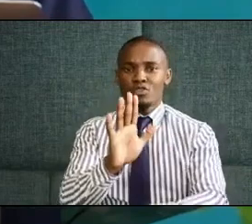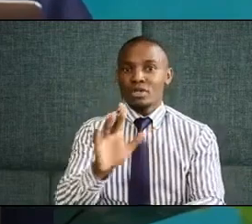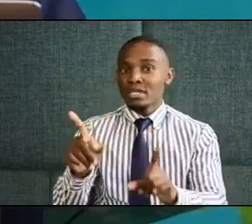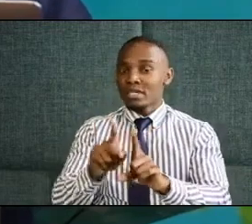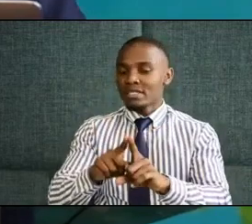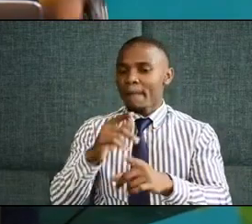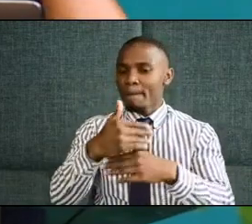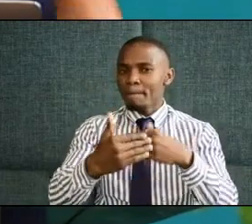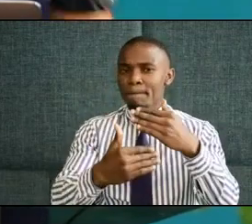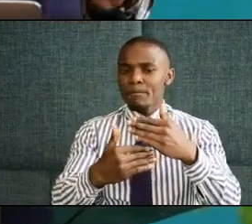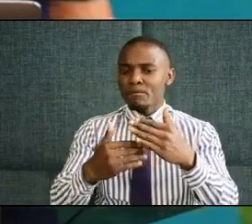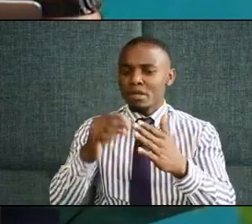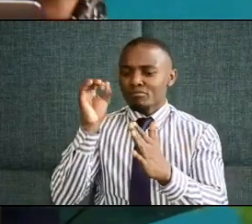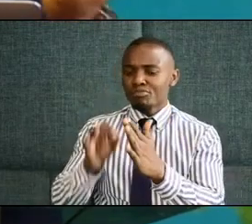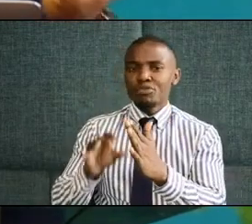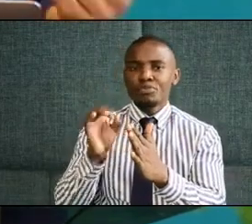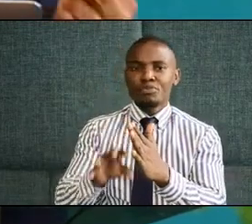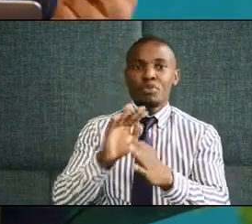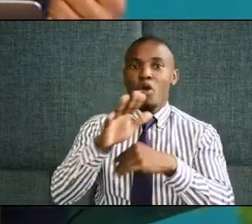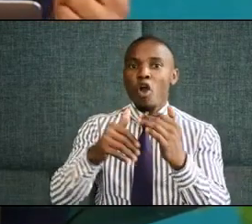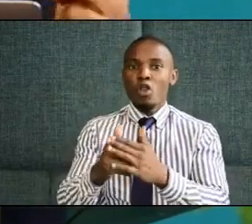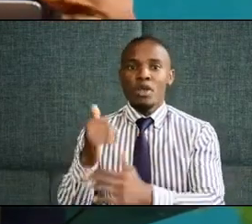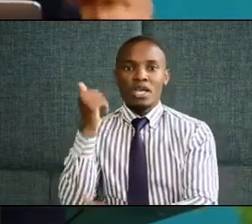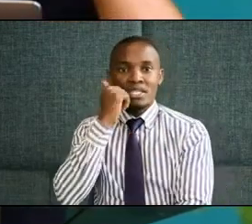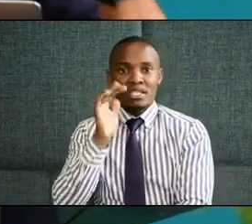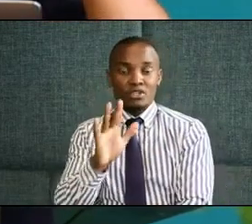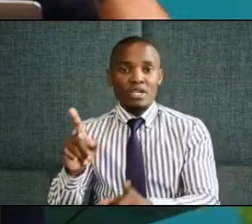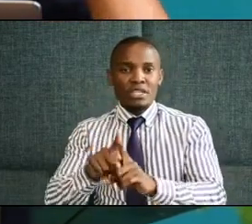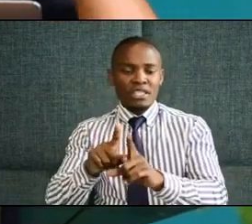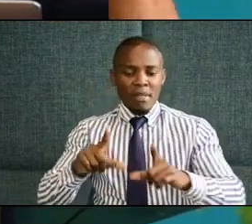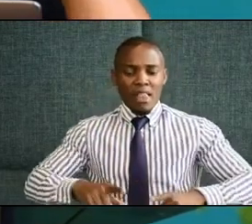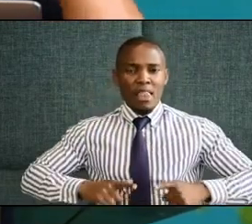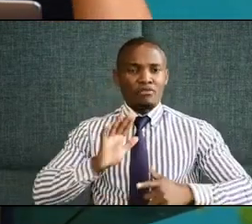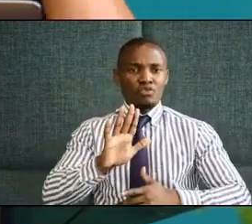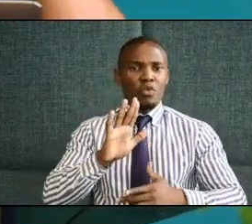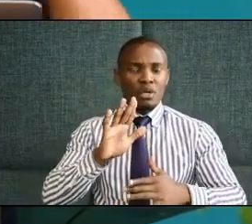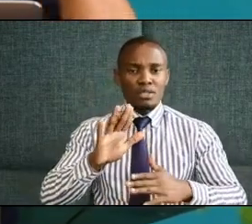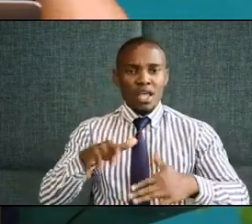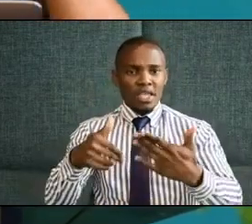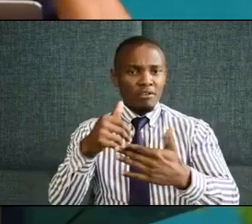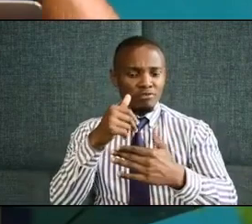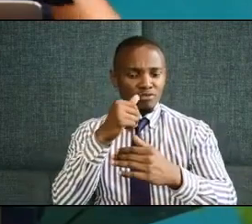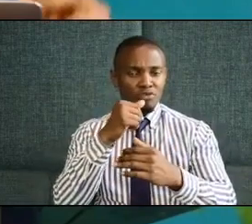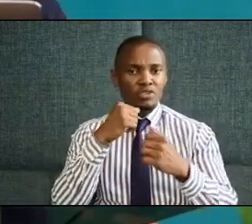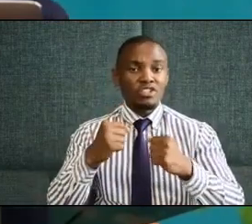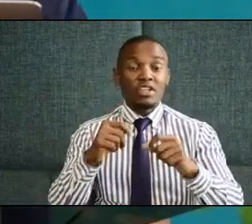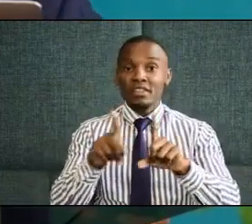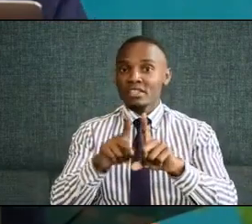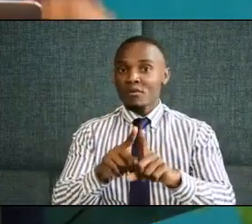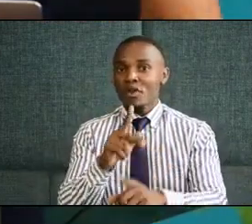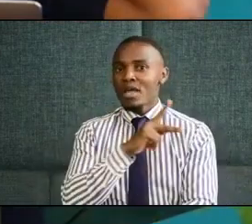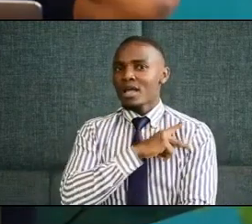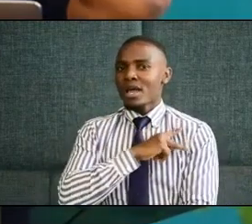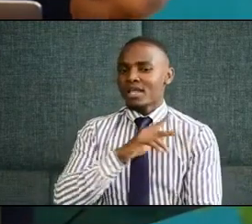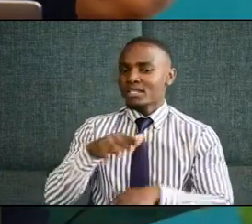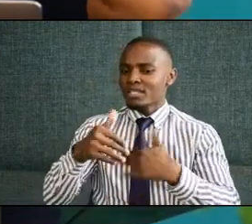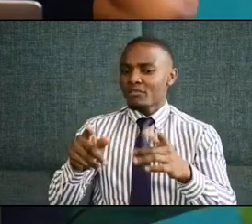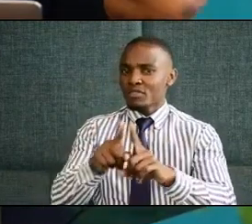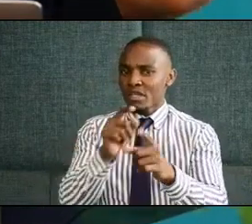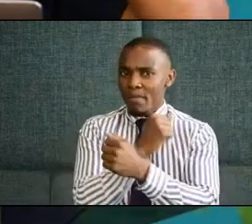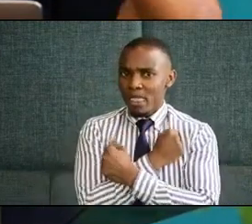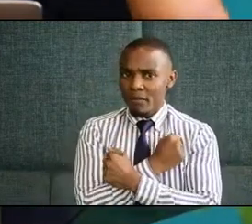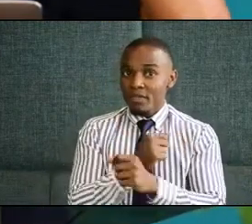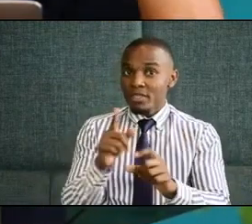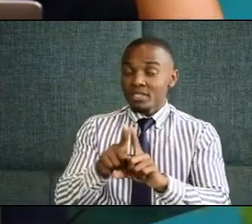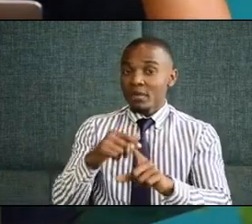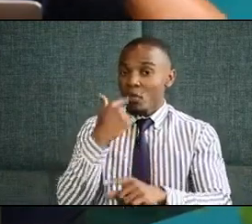all your diseases, who redeems your life from destruction, who crowns you with loving kindness and tender mercies, who satisfies your